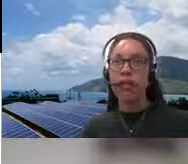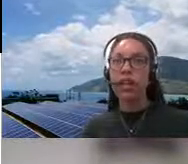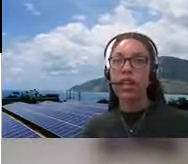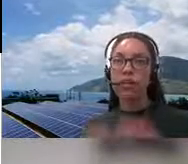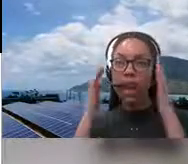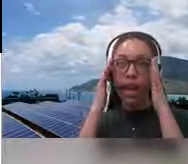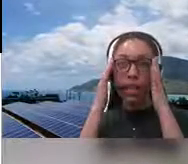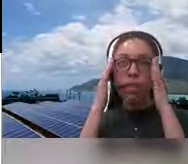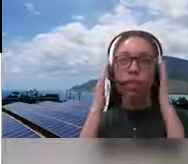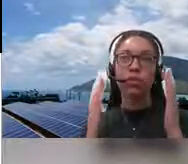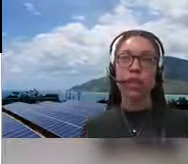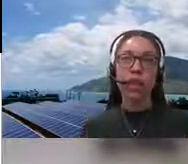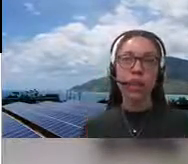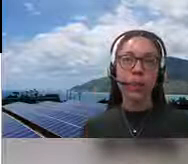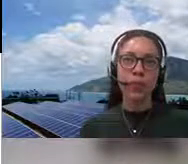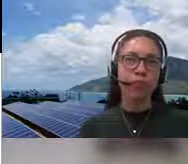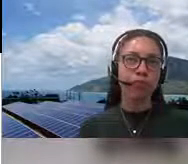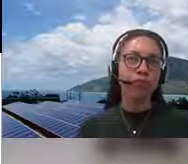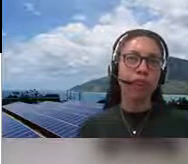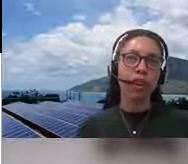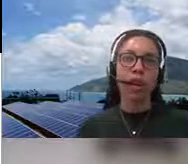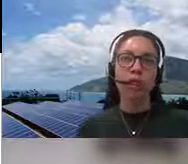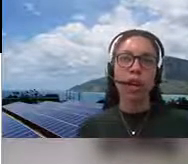against. When it comes to ag specifically,